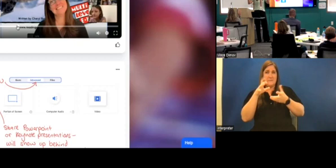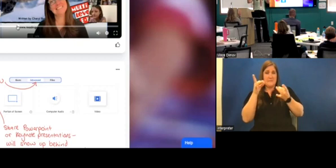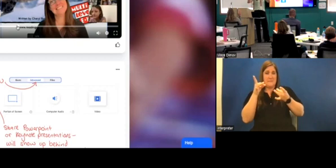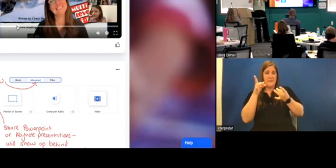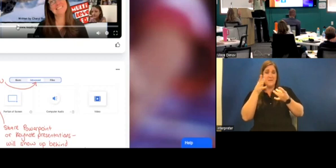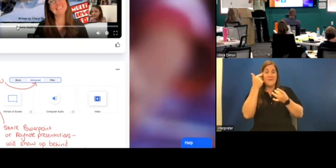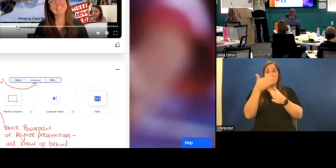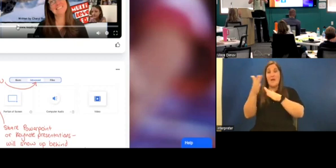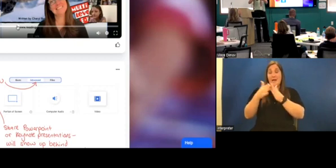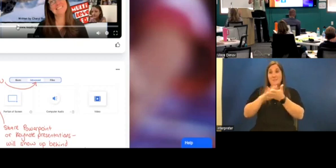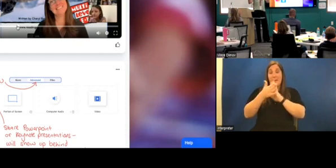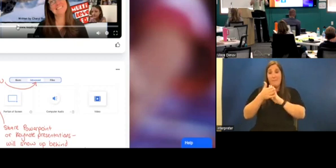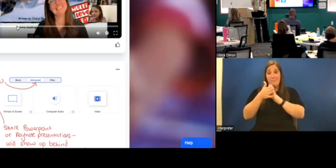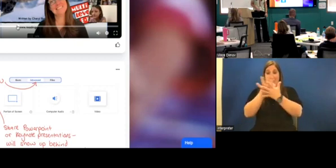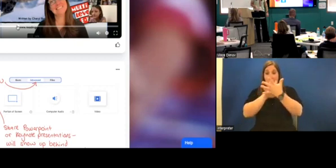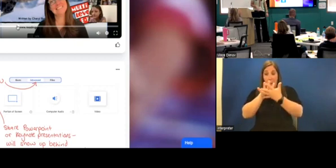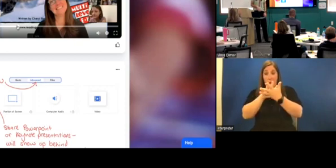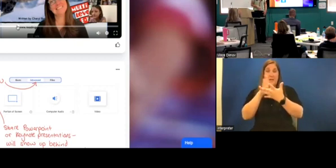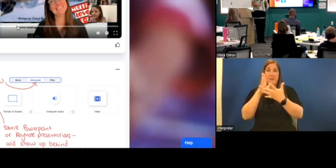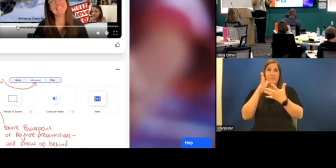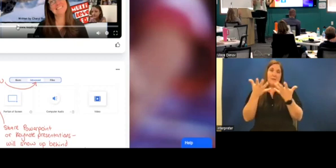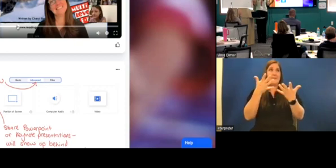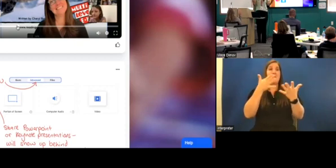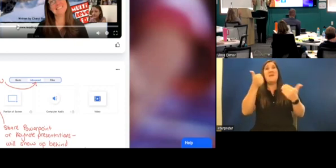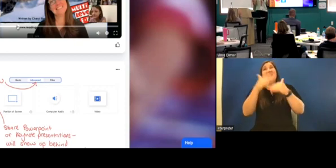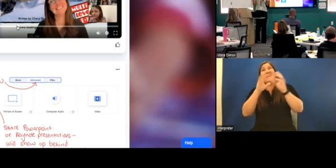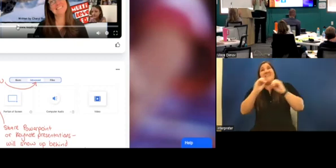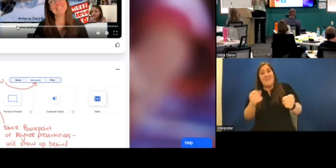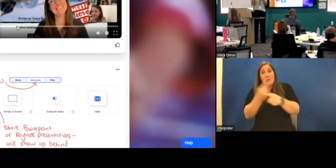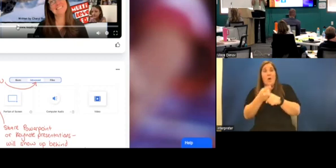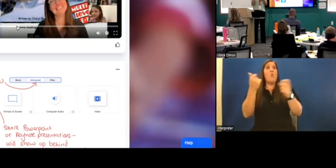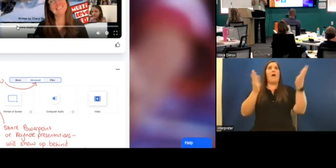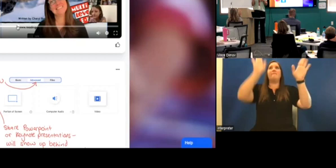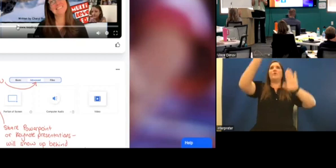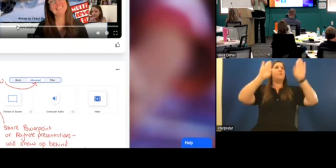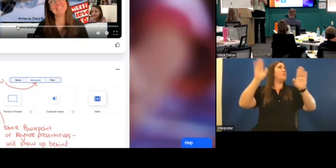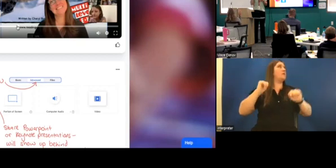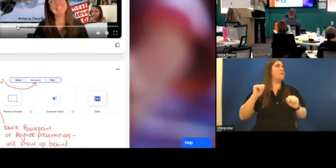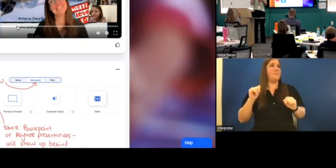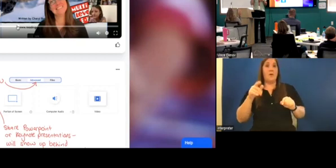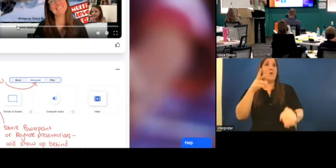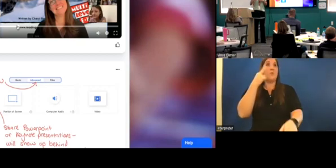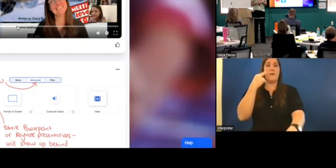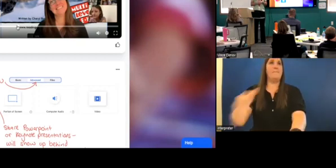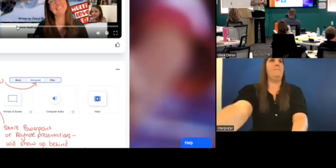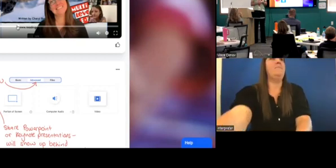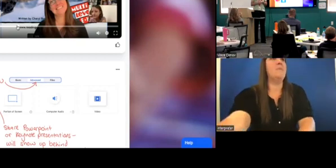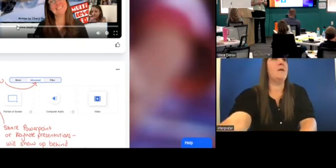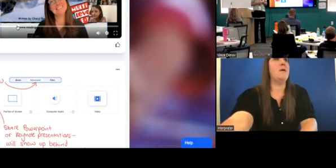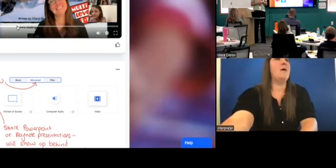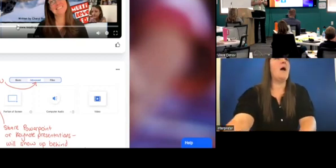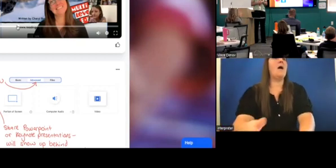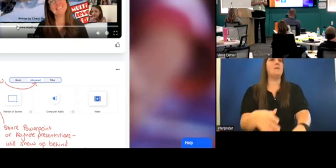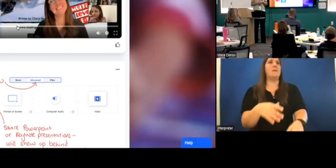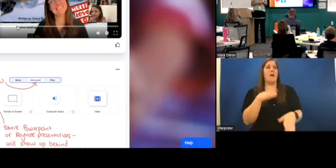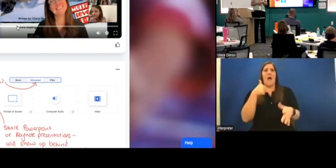your hands get blurry or it kind of doesn't, but it's better than nothing. Well, I have a lot of questions. Roberta?